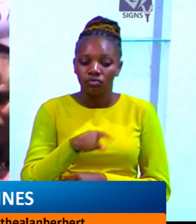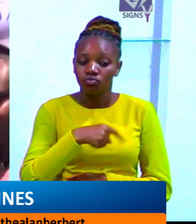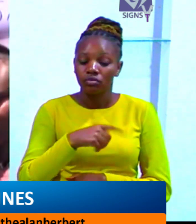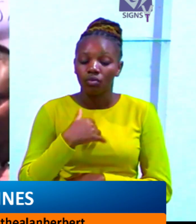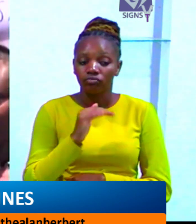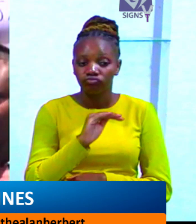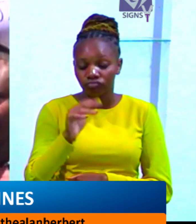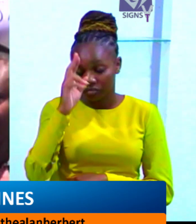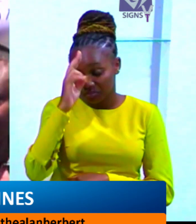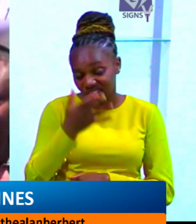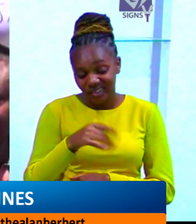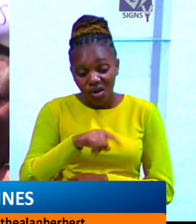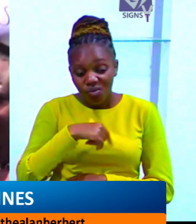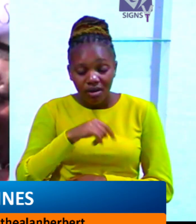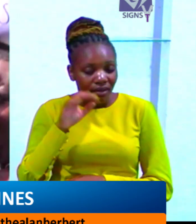told